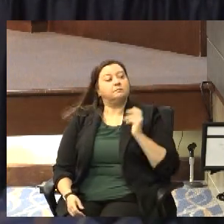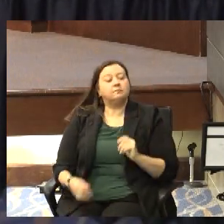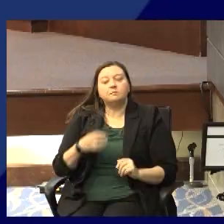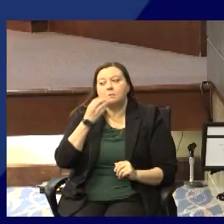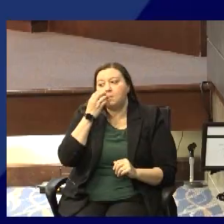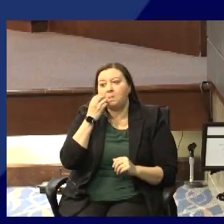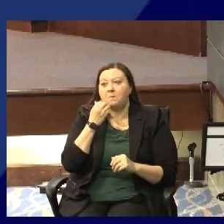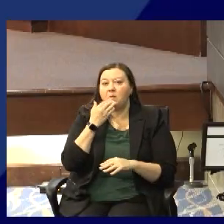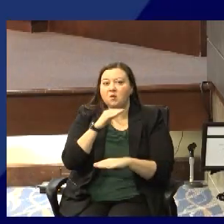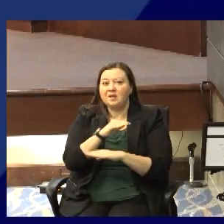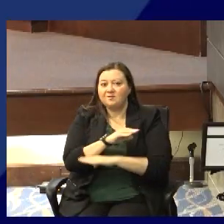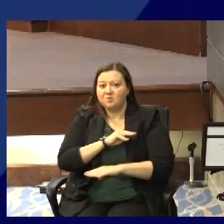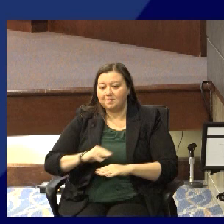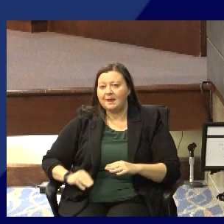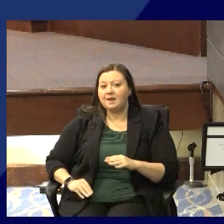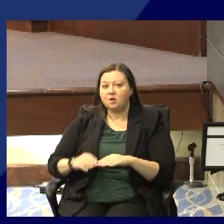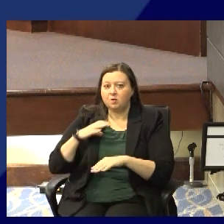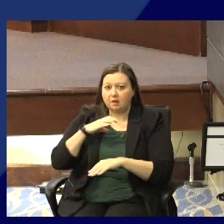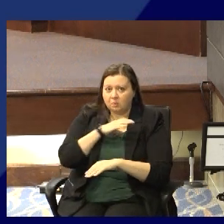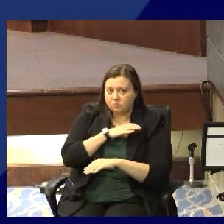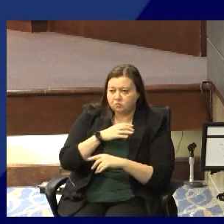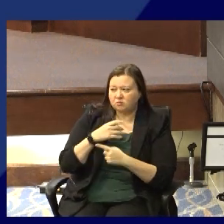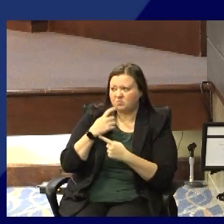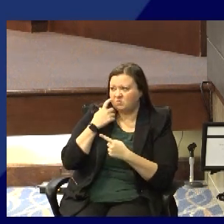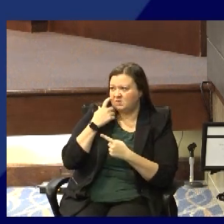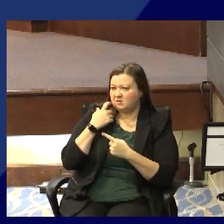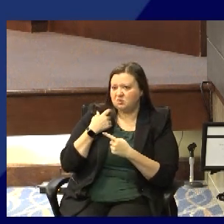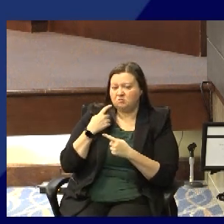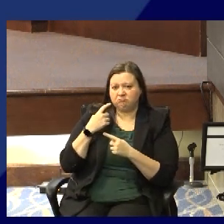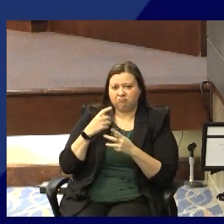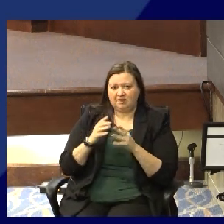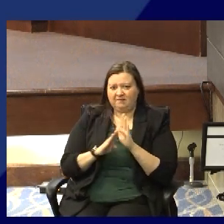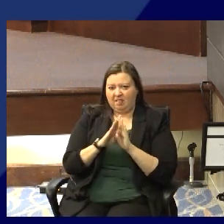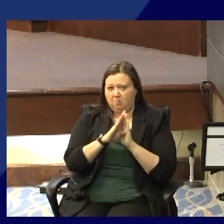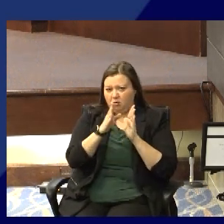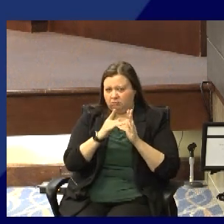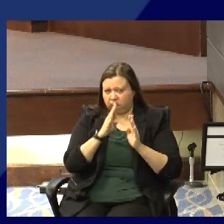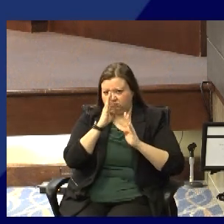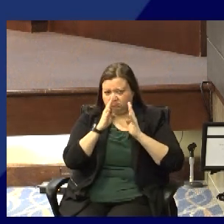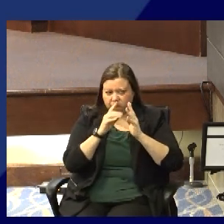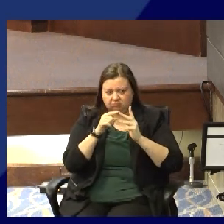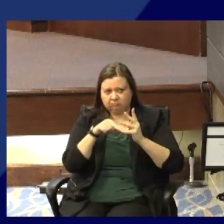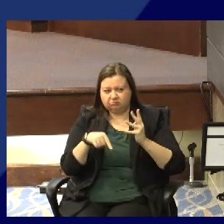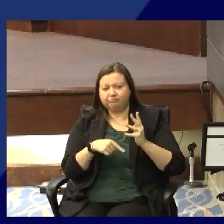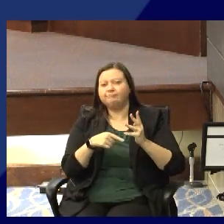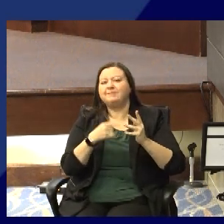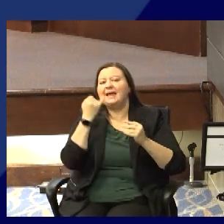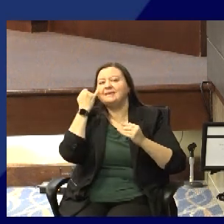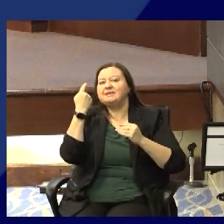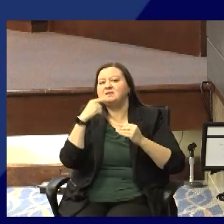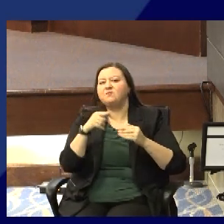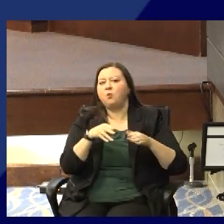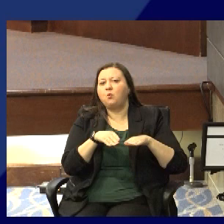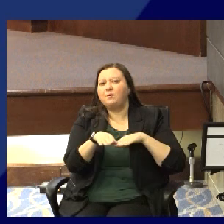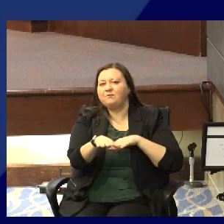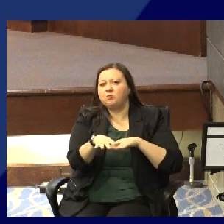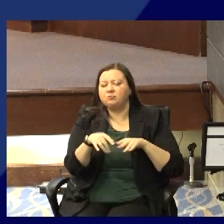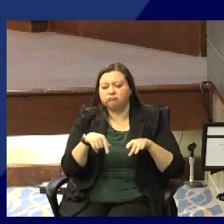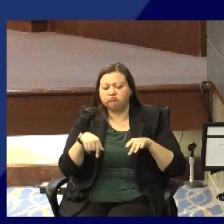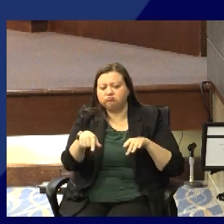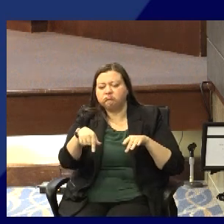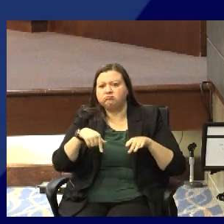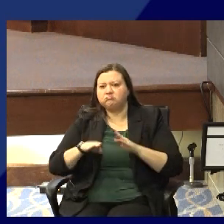Good afternoon, Mayor and Council. You've just heard from the developers of the proposed Riverway development. Staff wanted to provide you